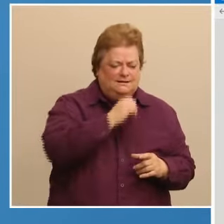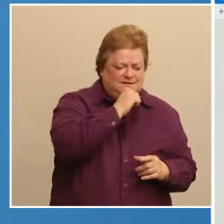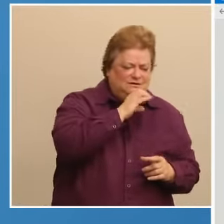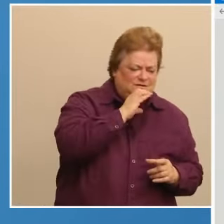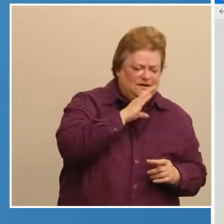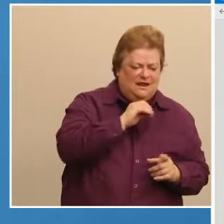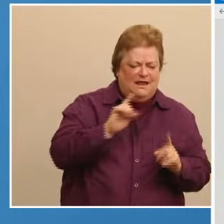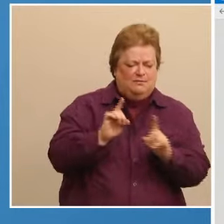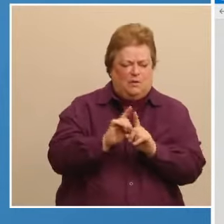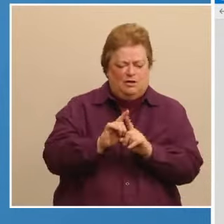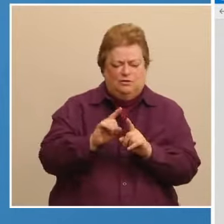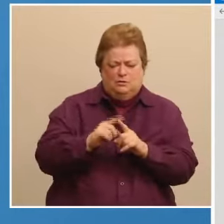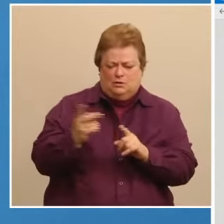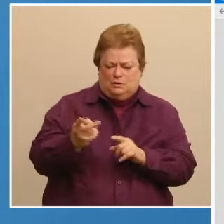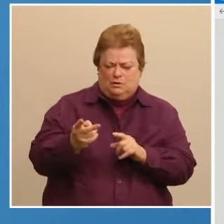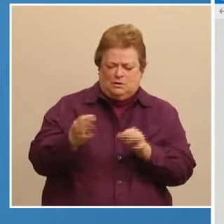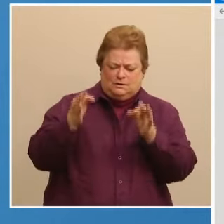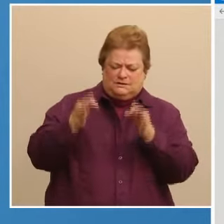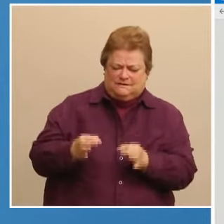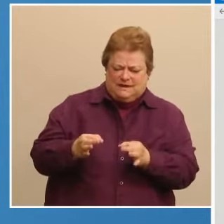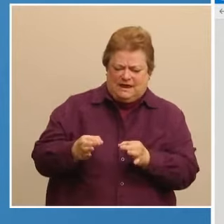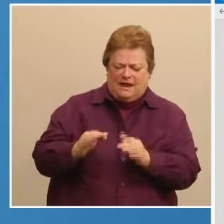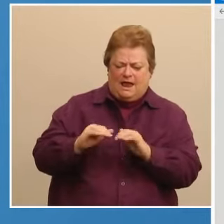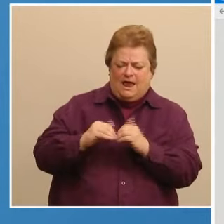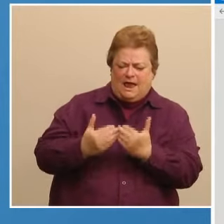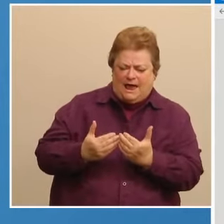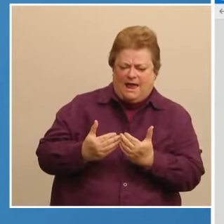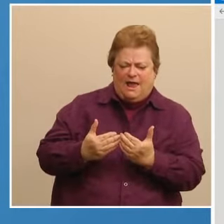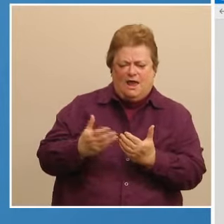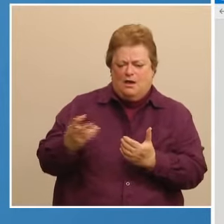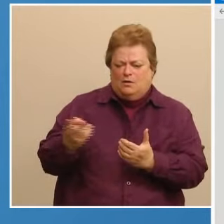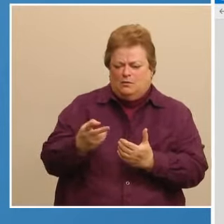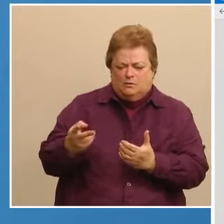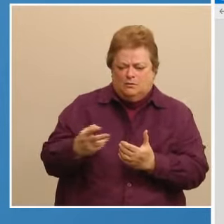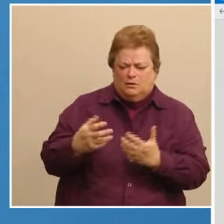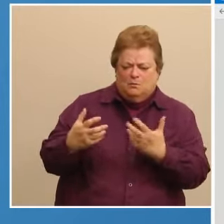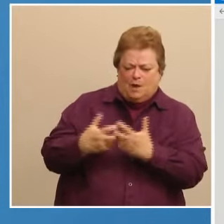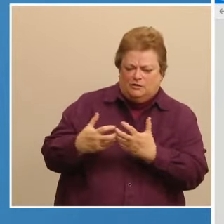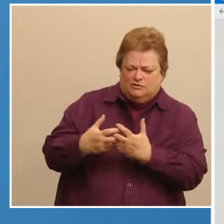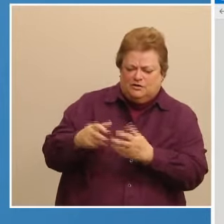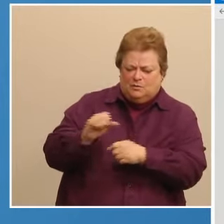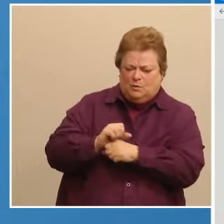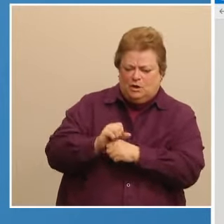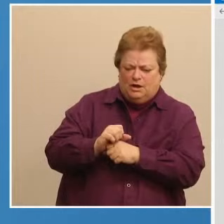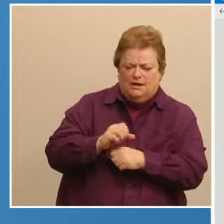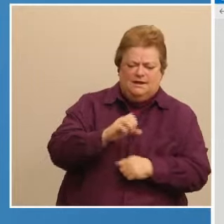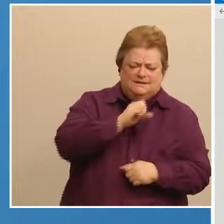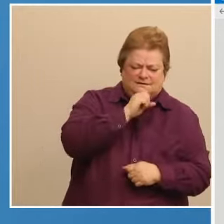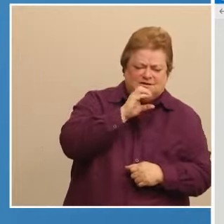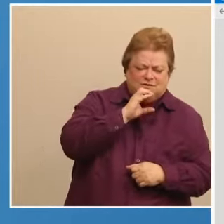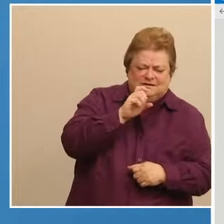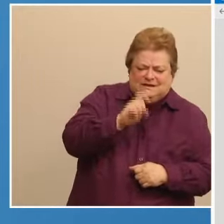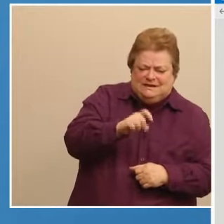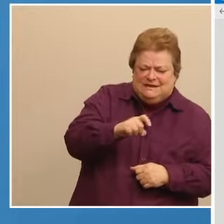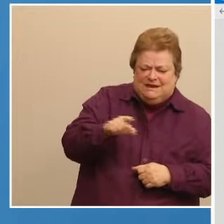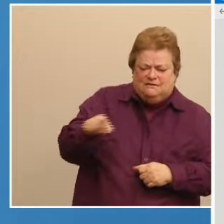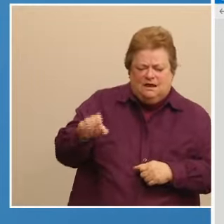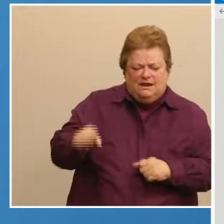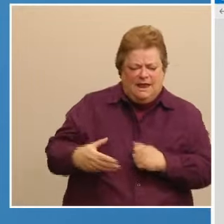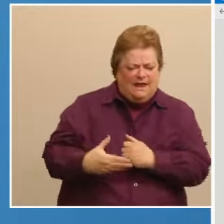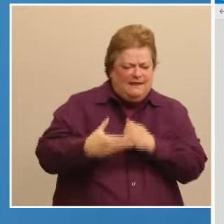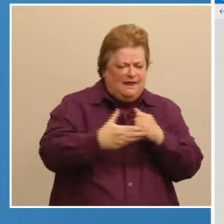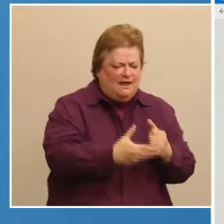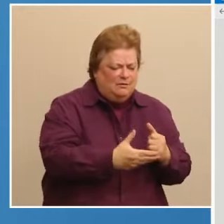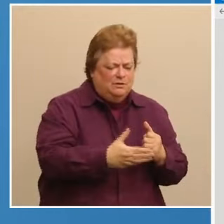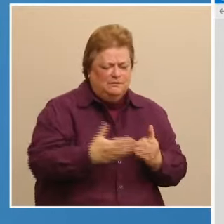to decide together how they can form that partnership. What are the needs of the senior that the volunteer can help with? Maybe in one